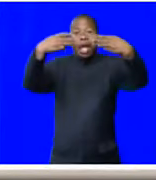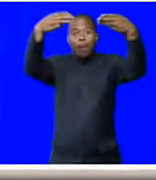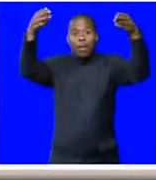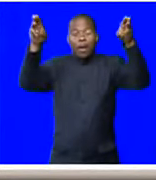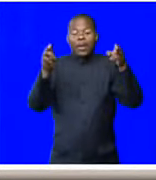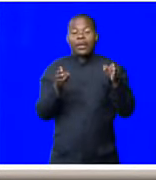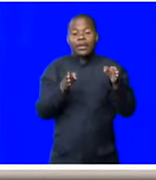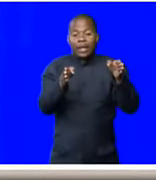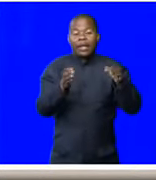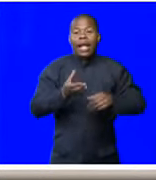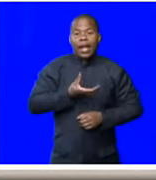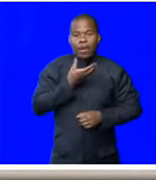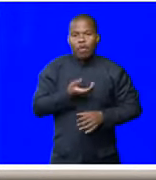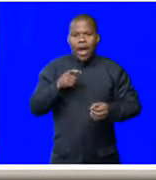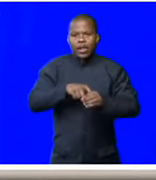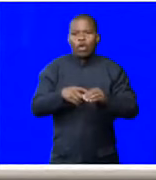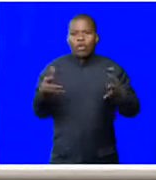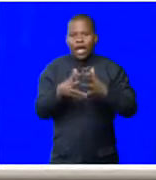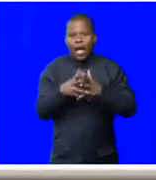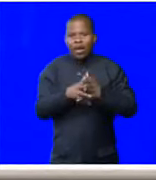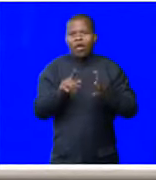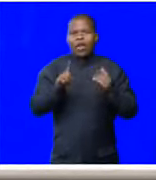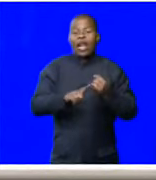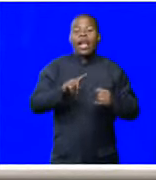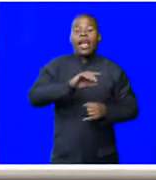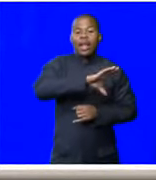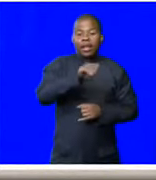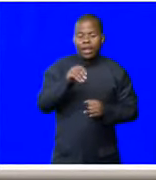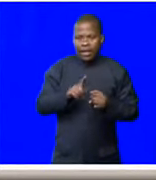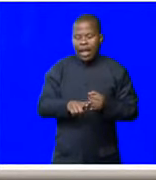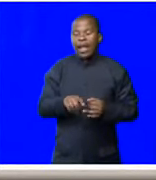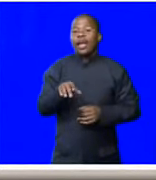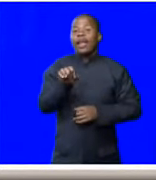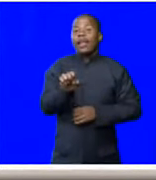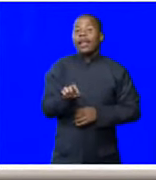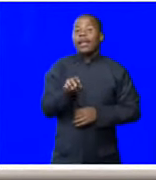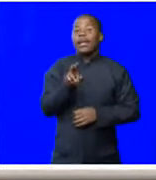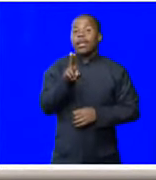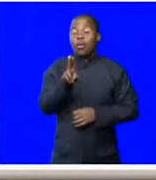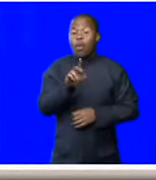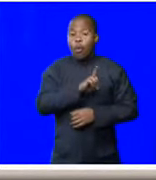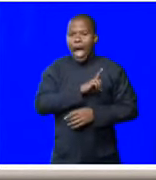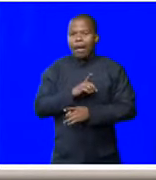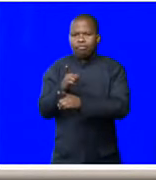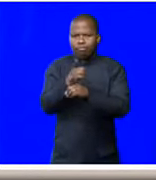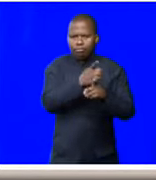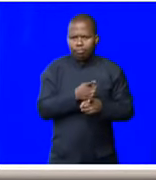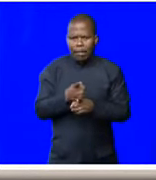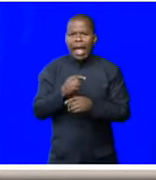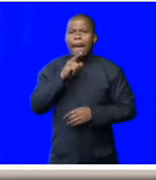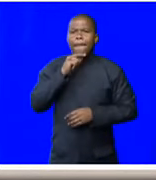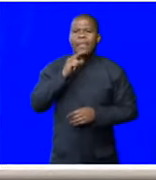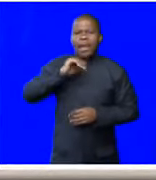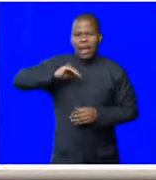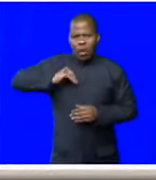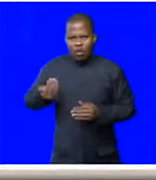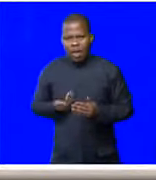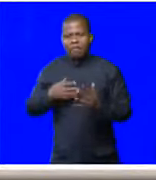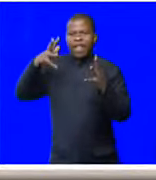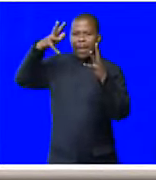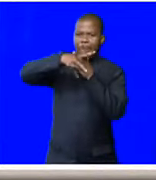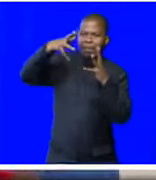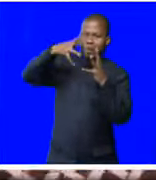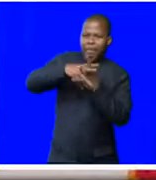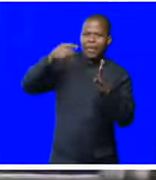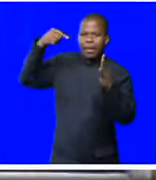the Secretariat from the Southern African Development Community and other organizations with the intention of combating the increasing numbers of